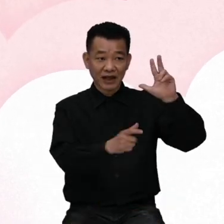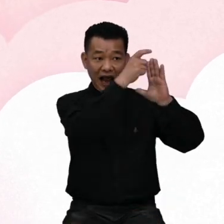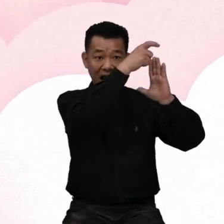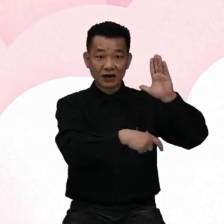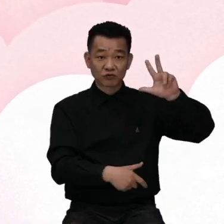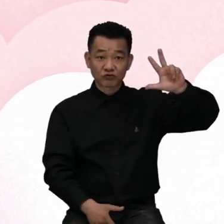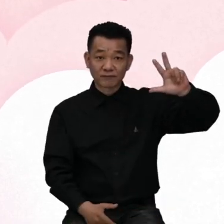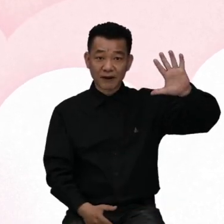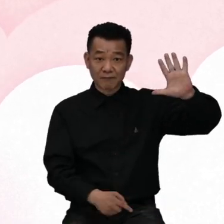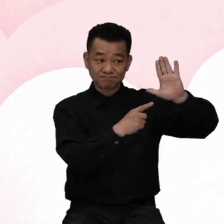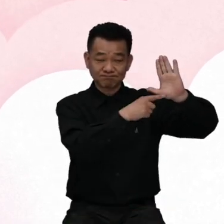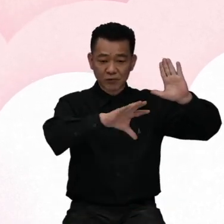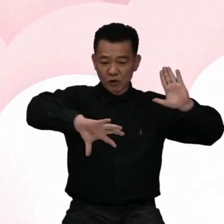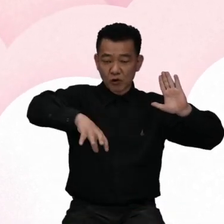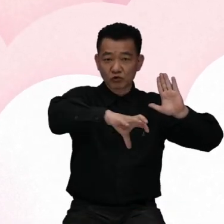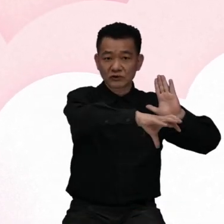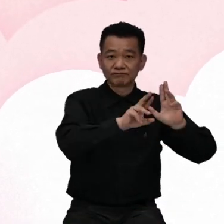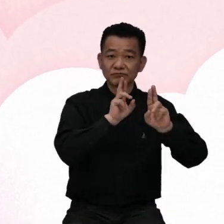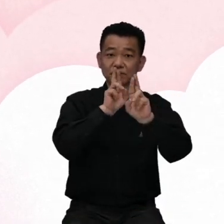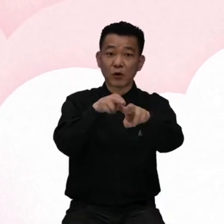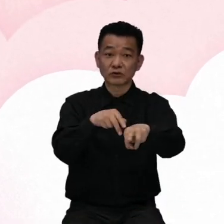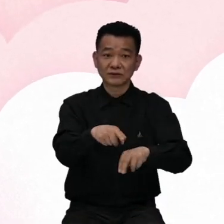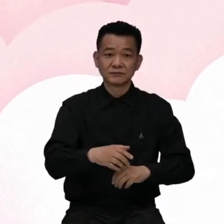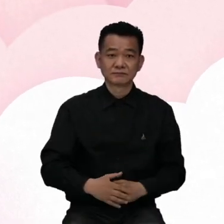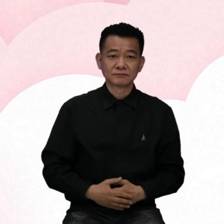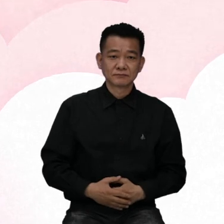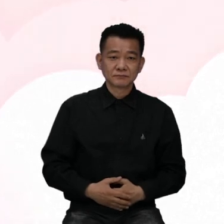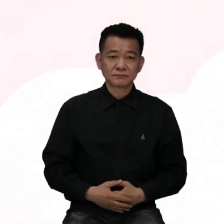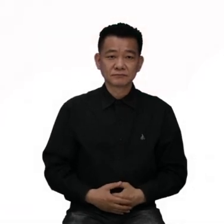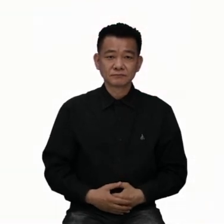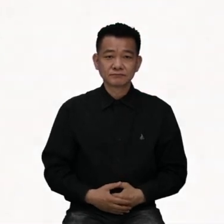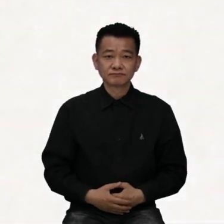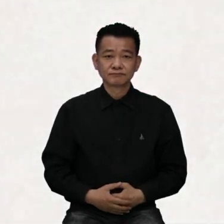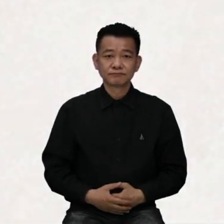Article 35. Reports by states parties.